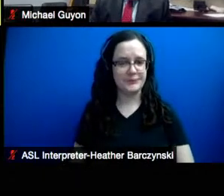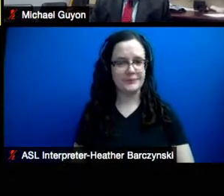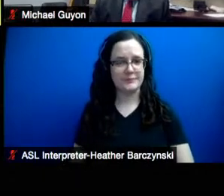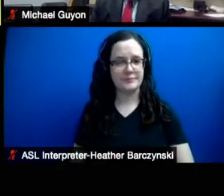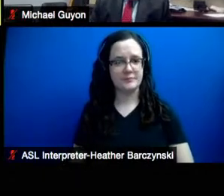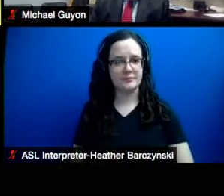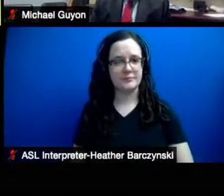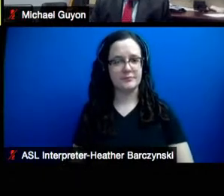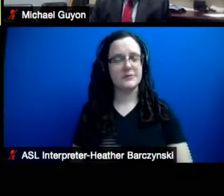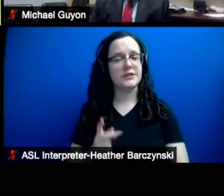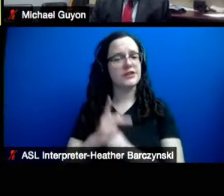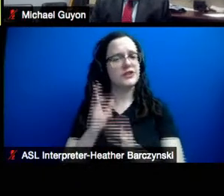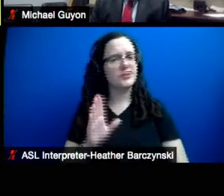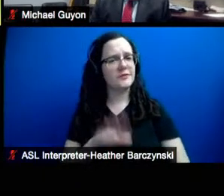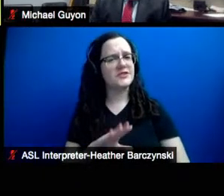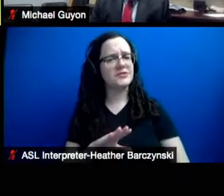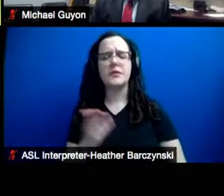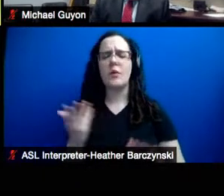What sidewalk